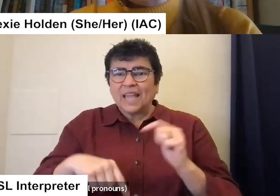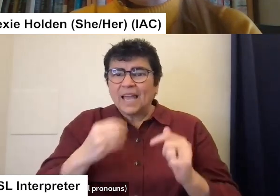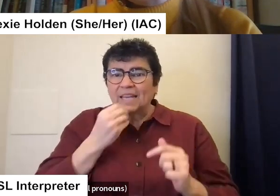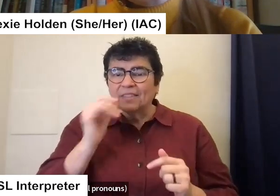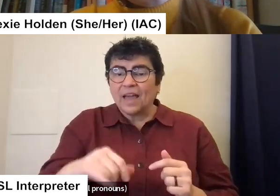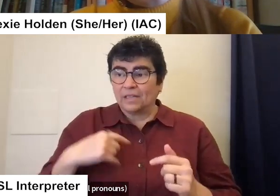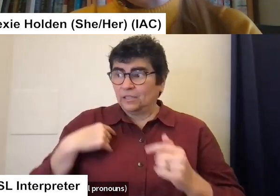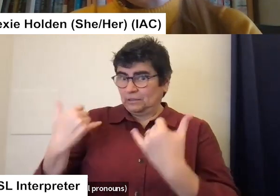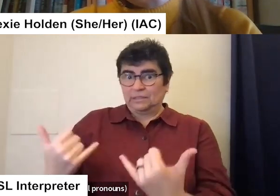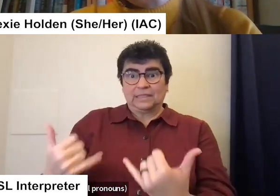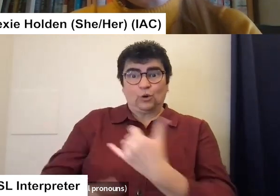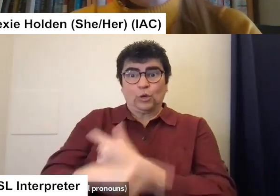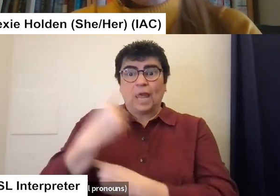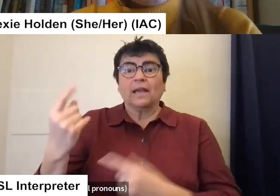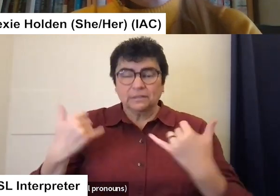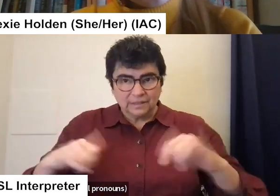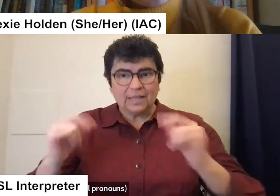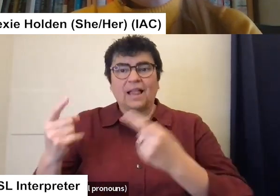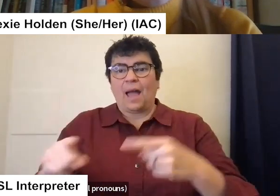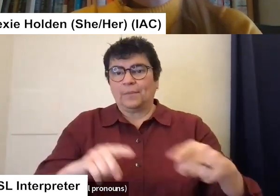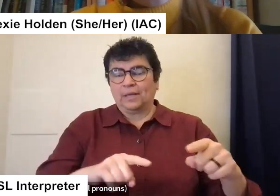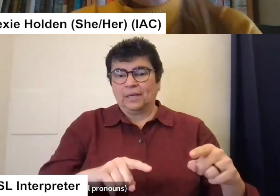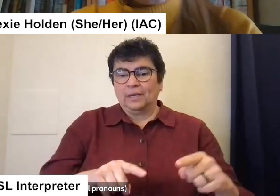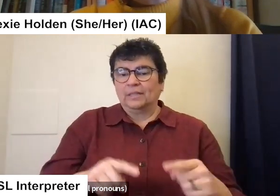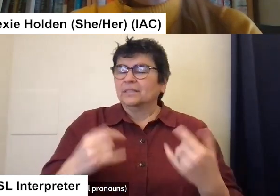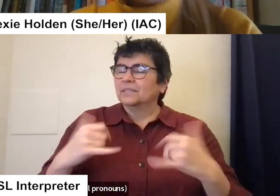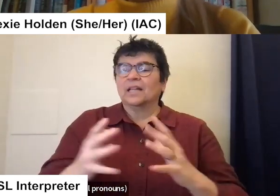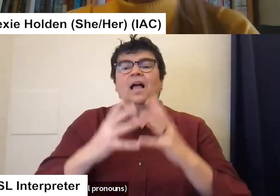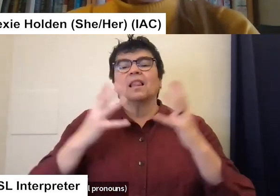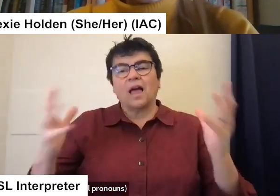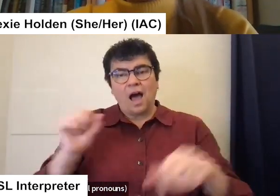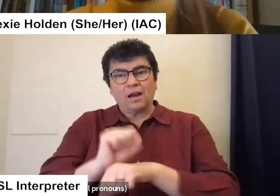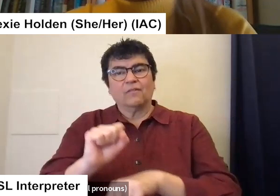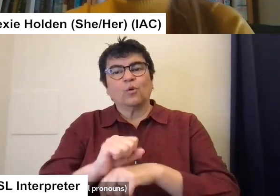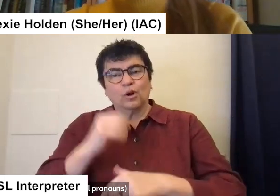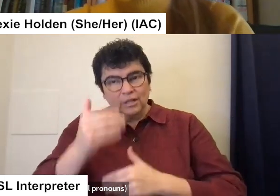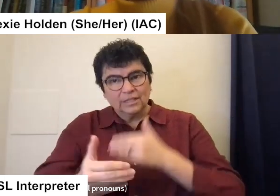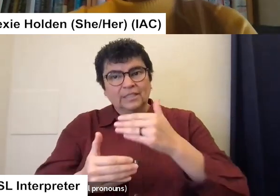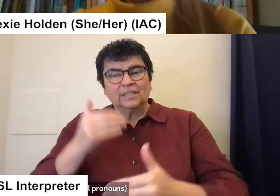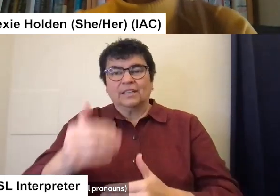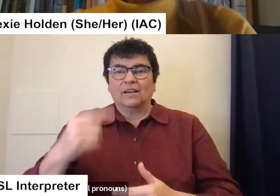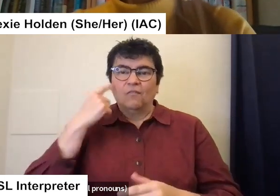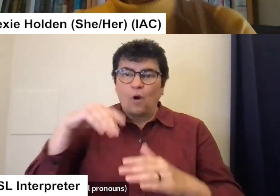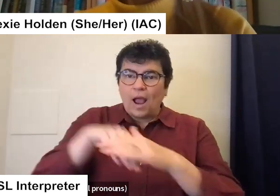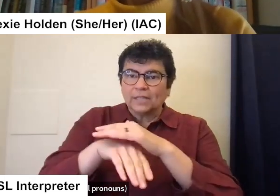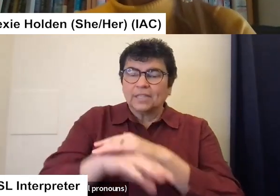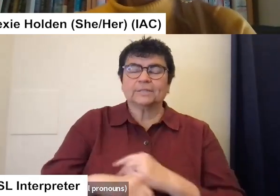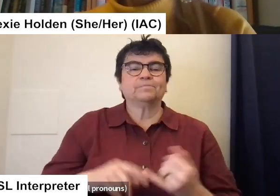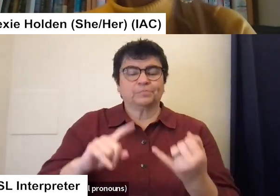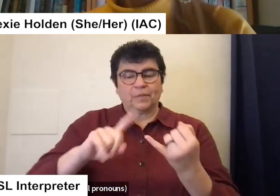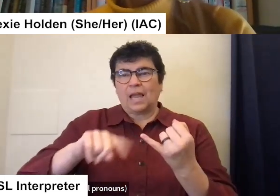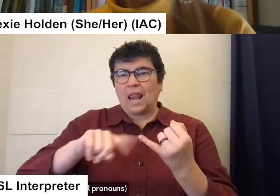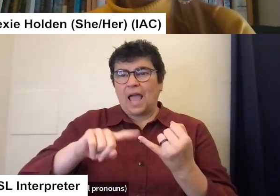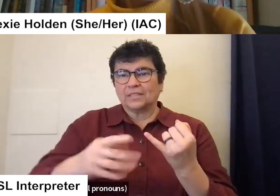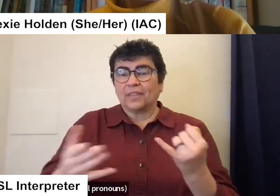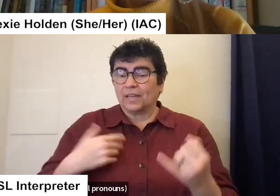day, that's still taking place. So there's still much work to do when it comes to access. And then the last thing I would say